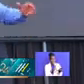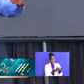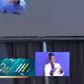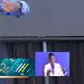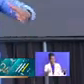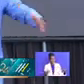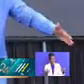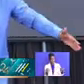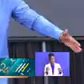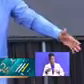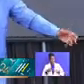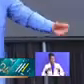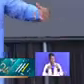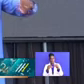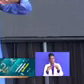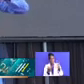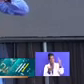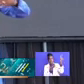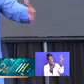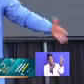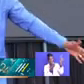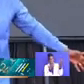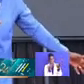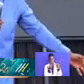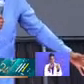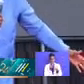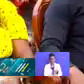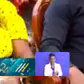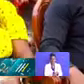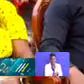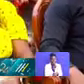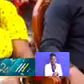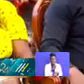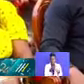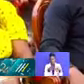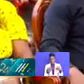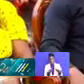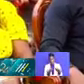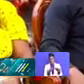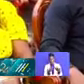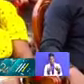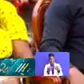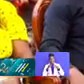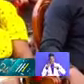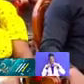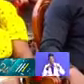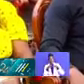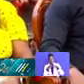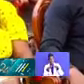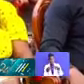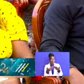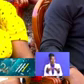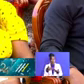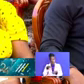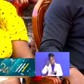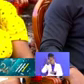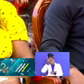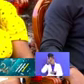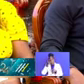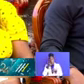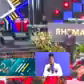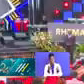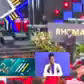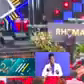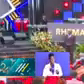are going to sacrifice whether it is a chicken it is an animal it is a goat but they are